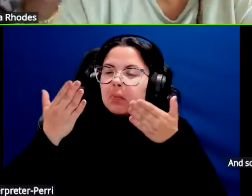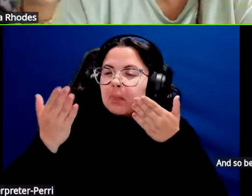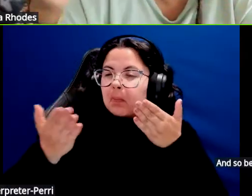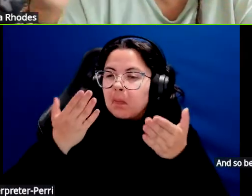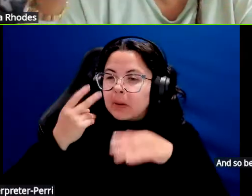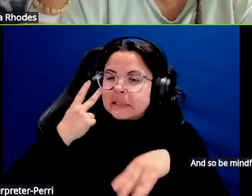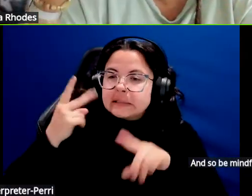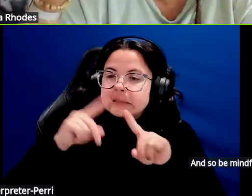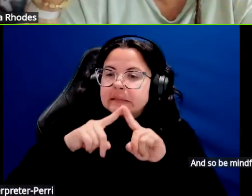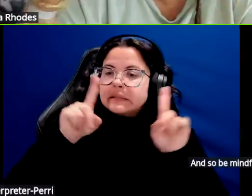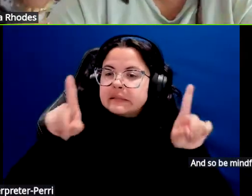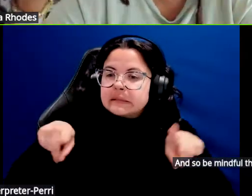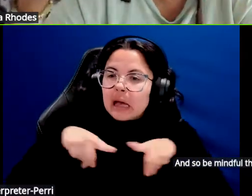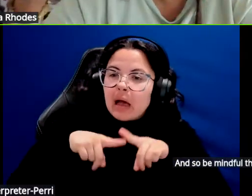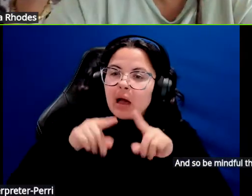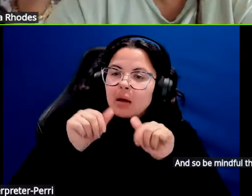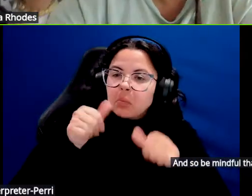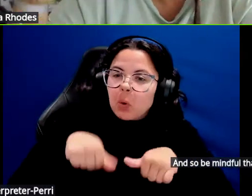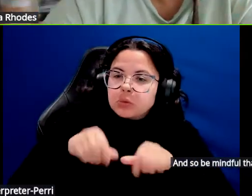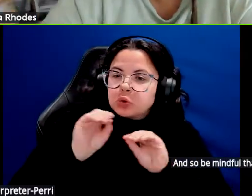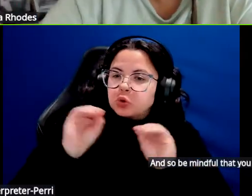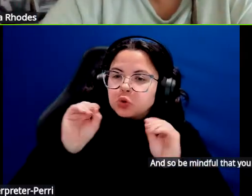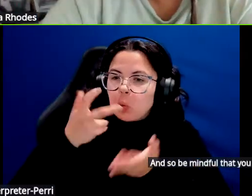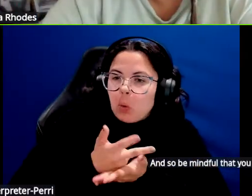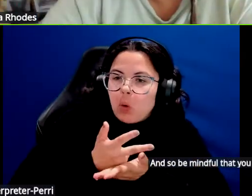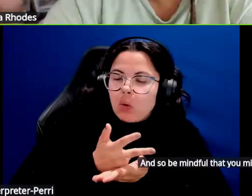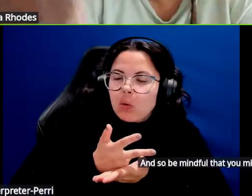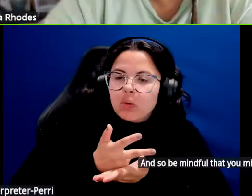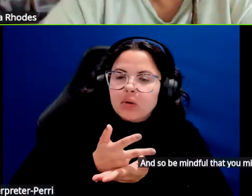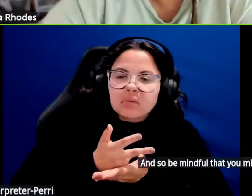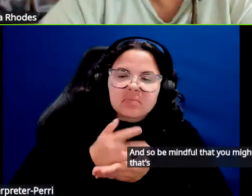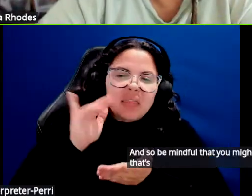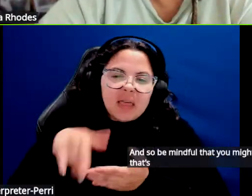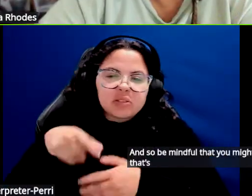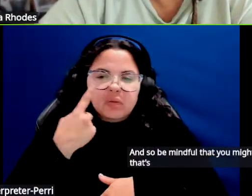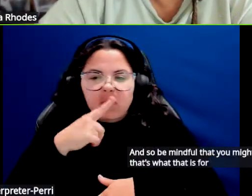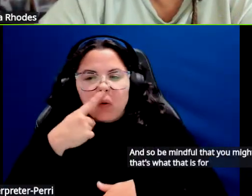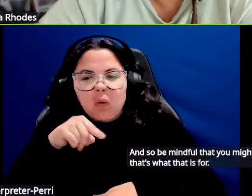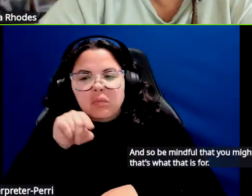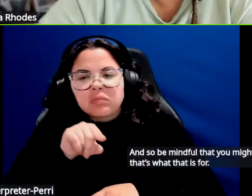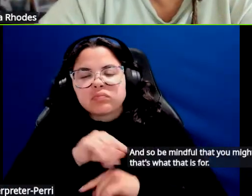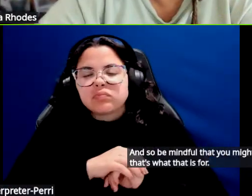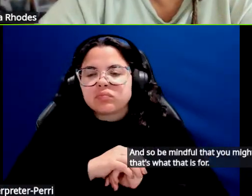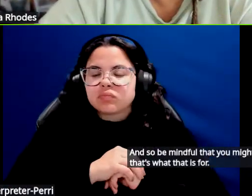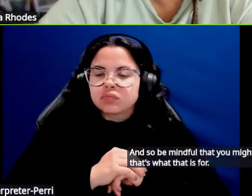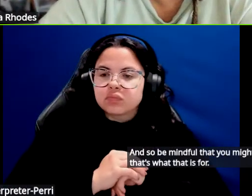see signs, no parking signs, and that's what that is for.